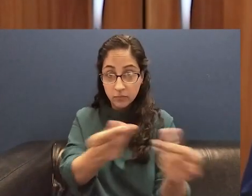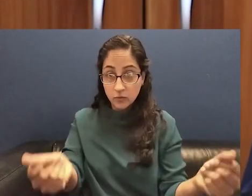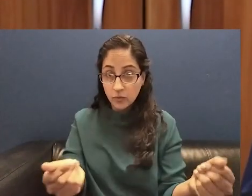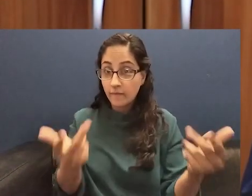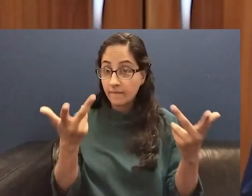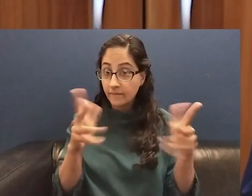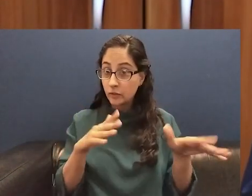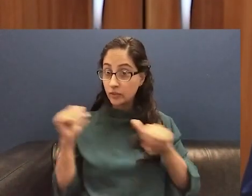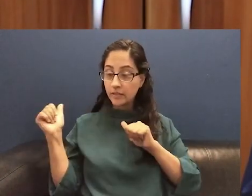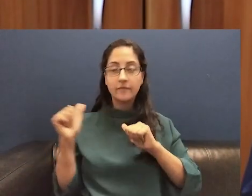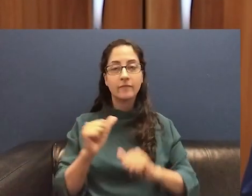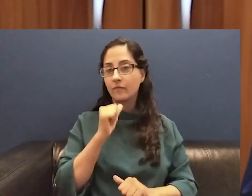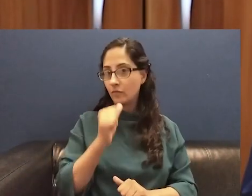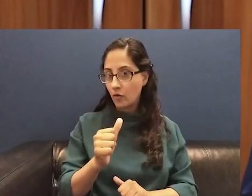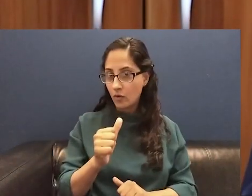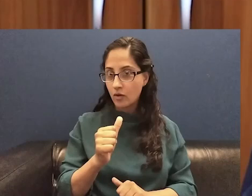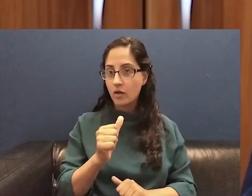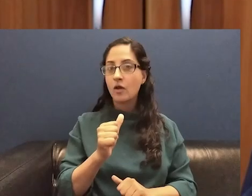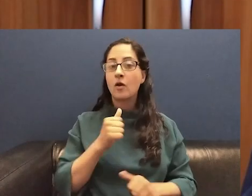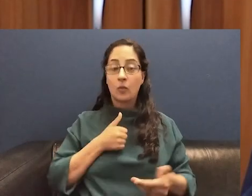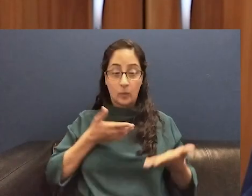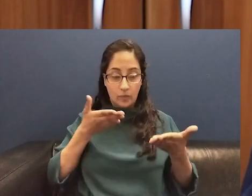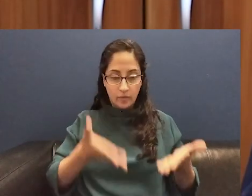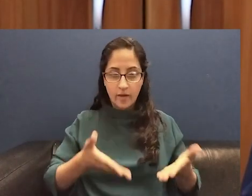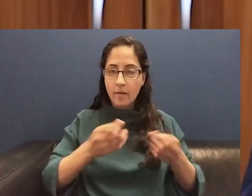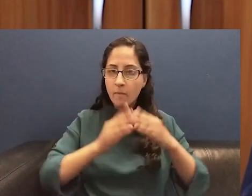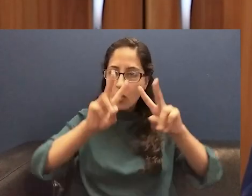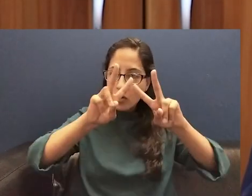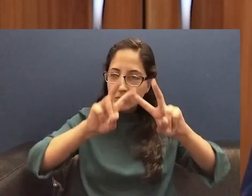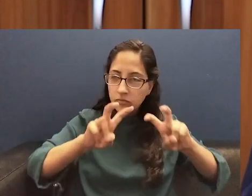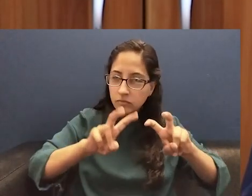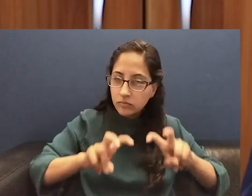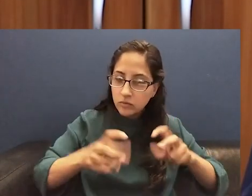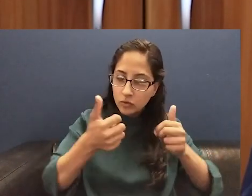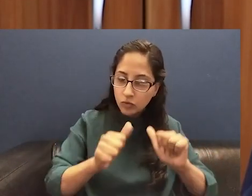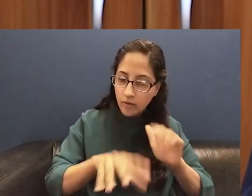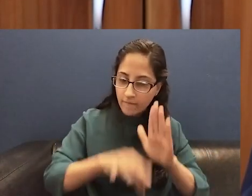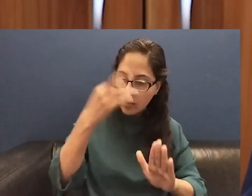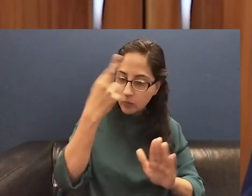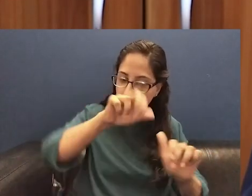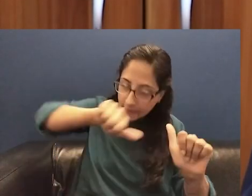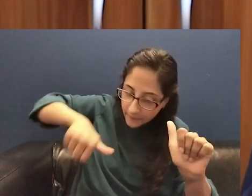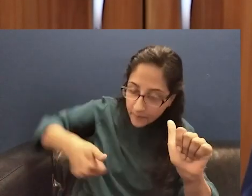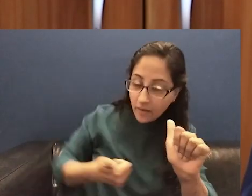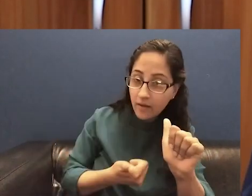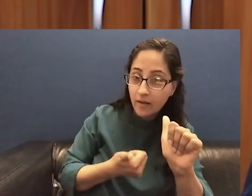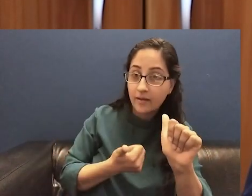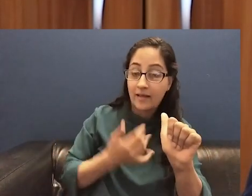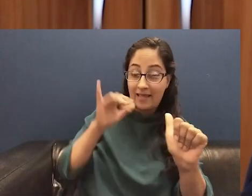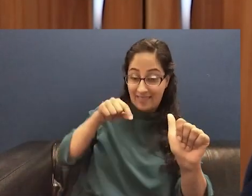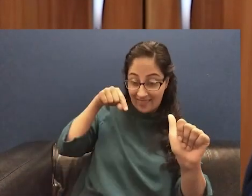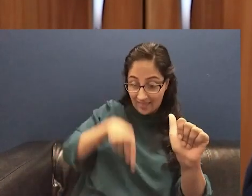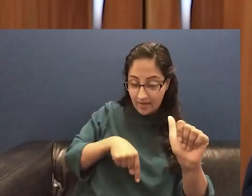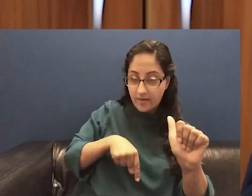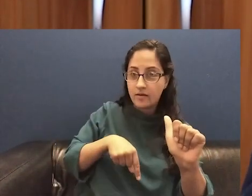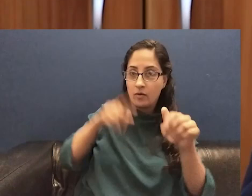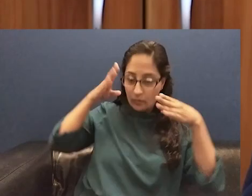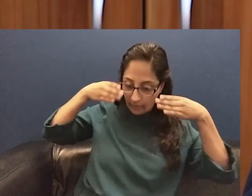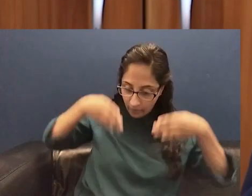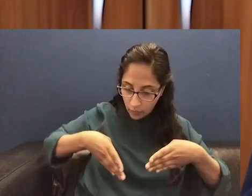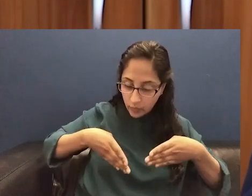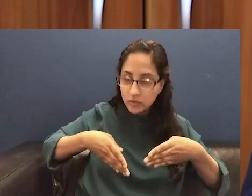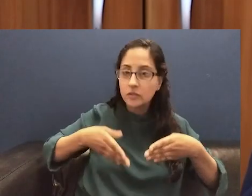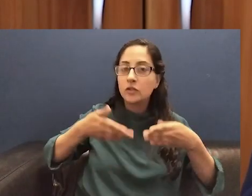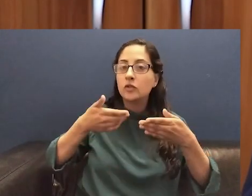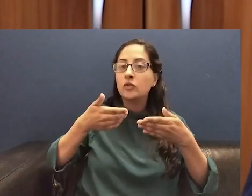make sure that we use opportunities and potential that exist. I know most of the people that